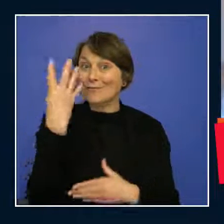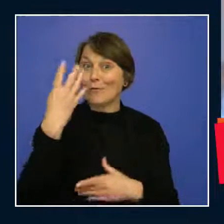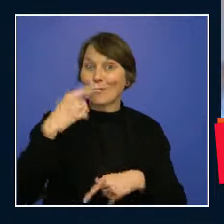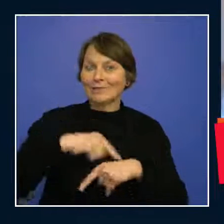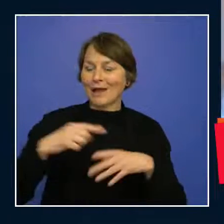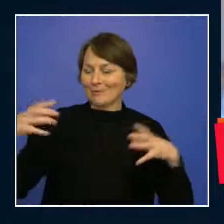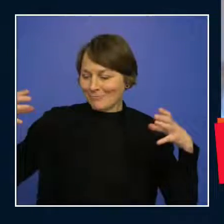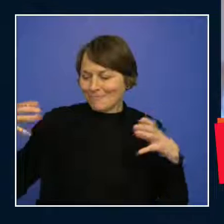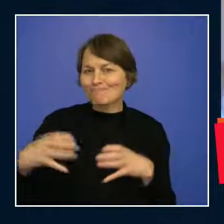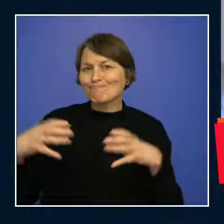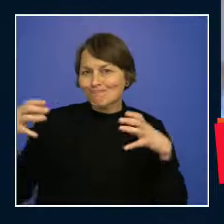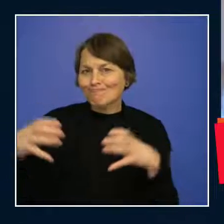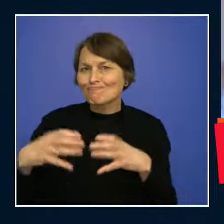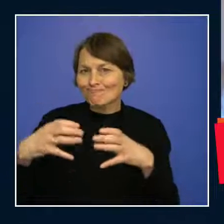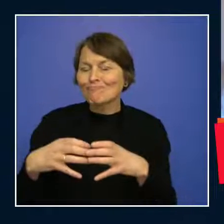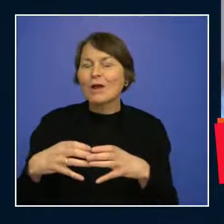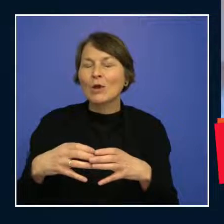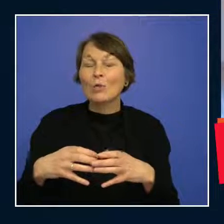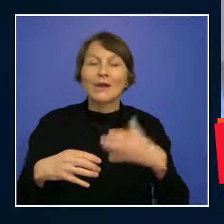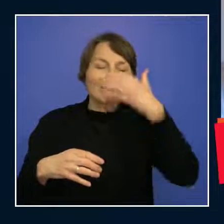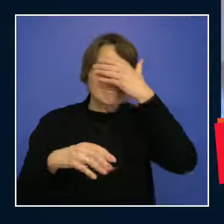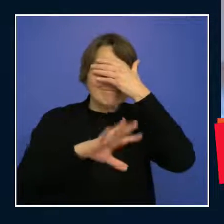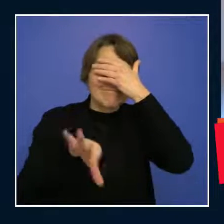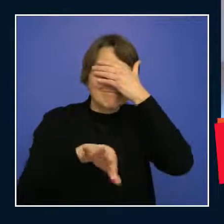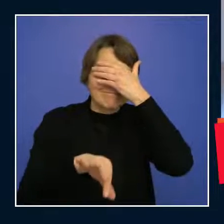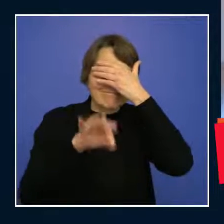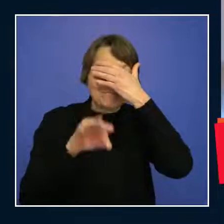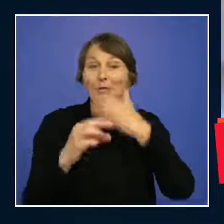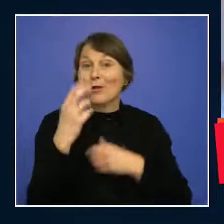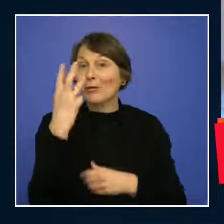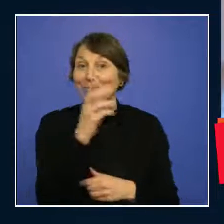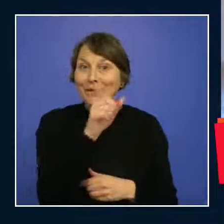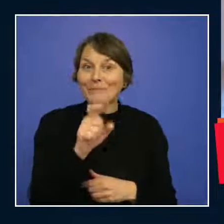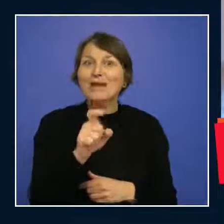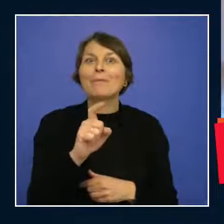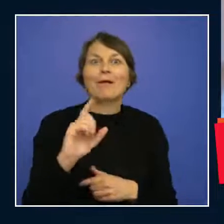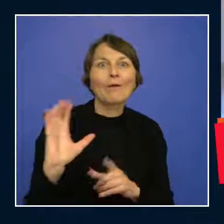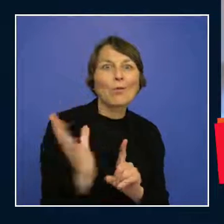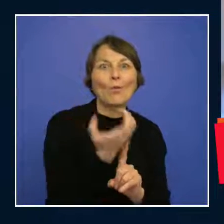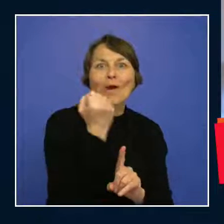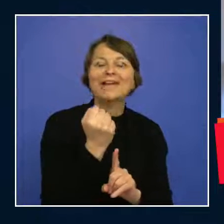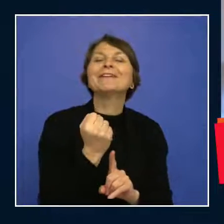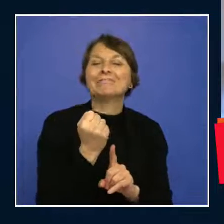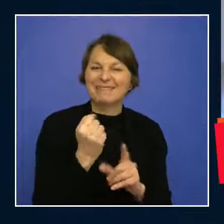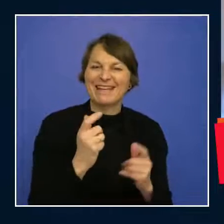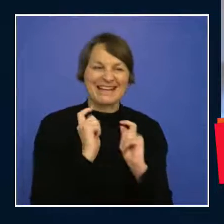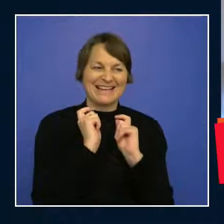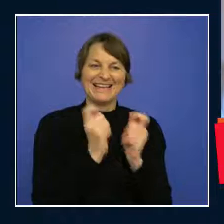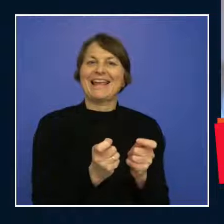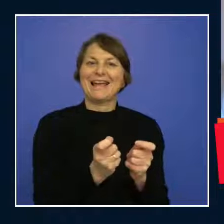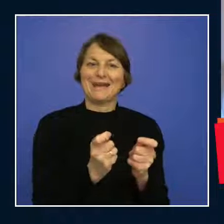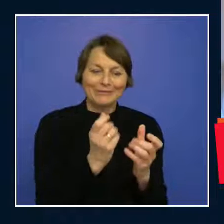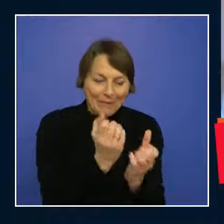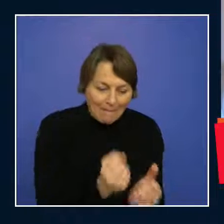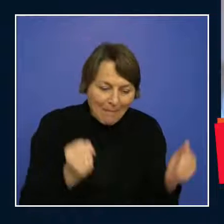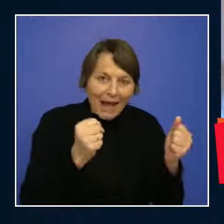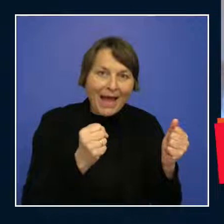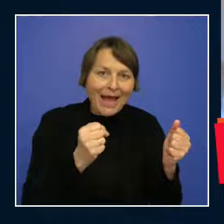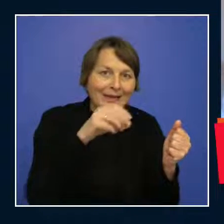pick 3 lucky winners who will receive a Microsoft gift bag. You can find the link to this challenge in the chat, but also on